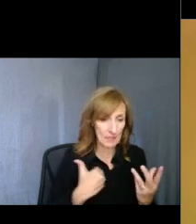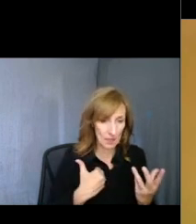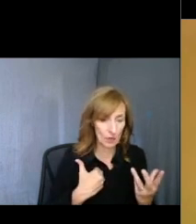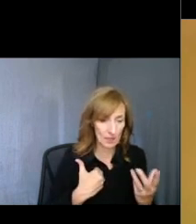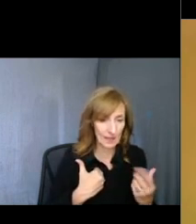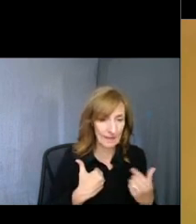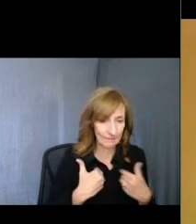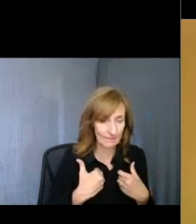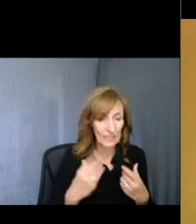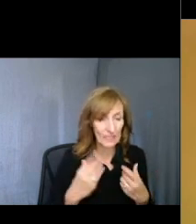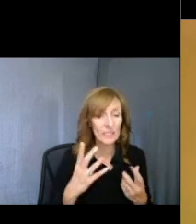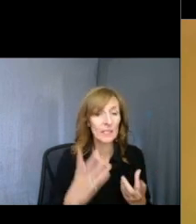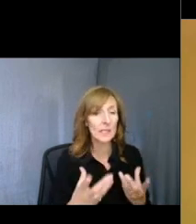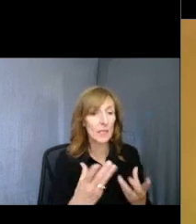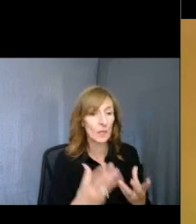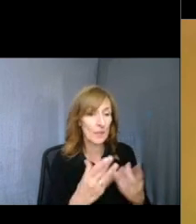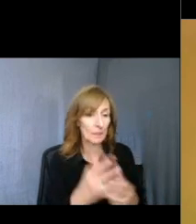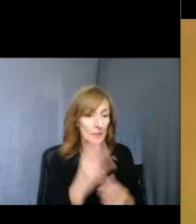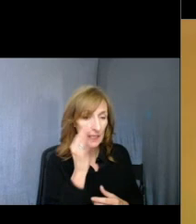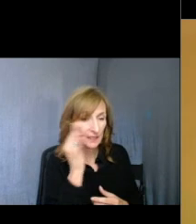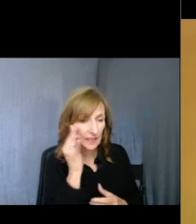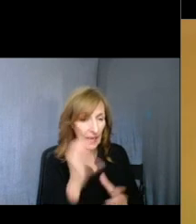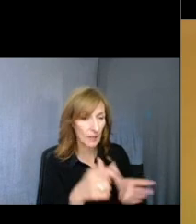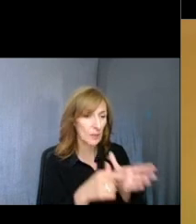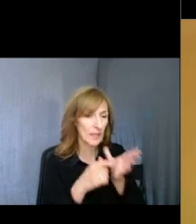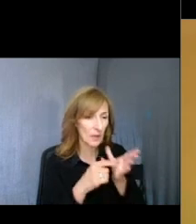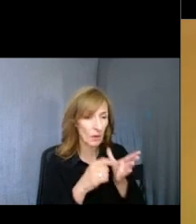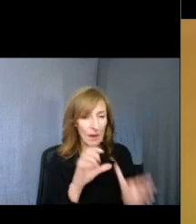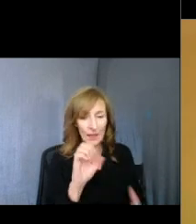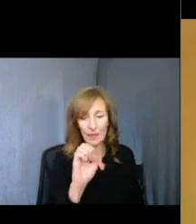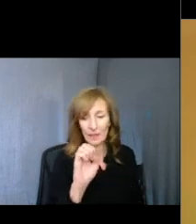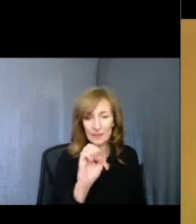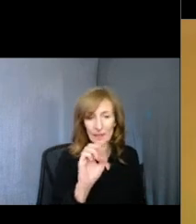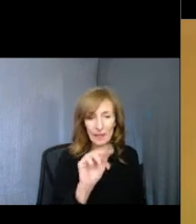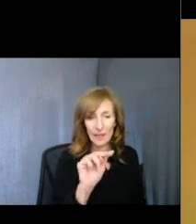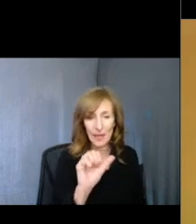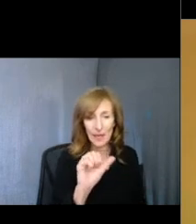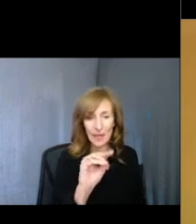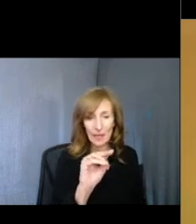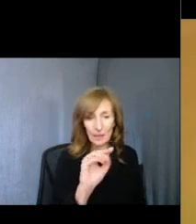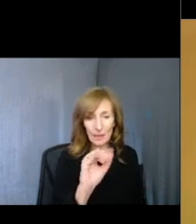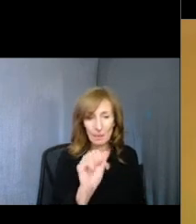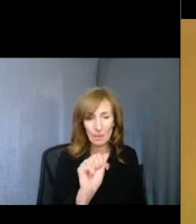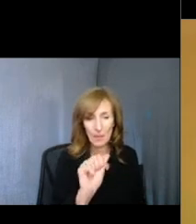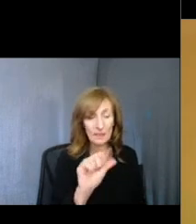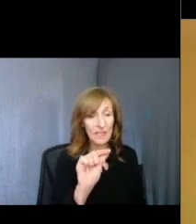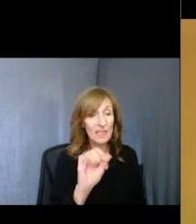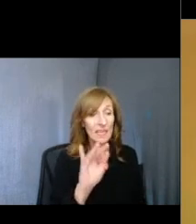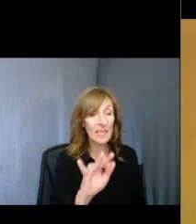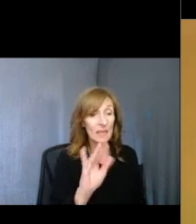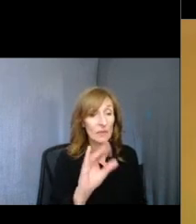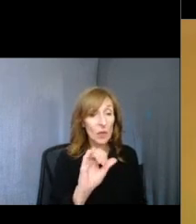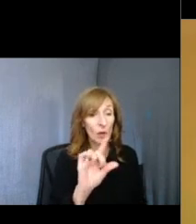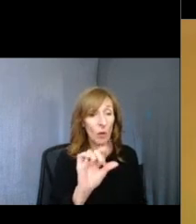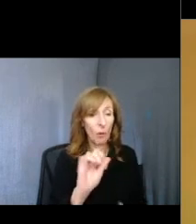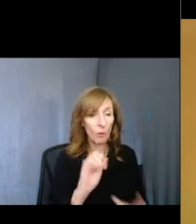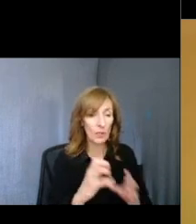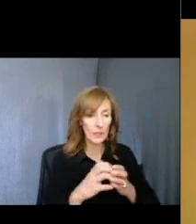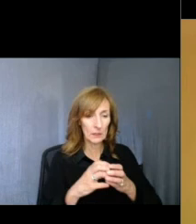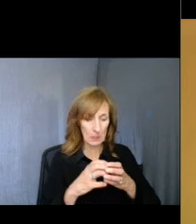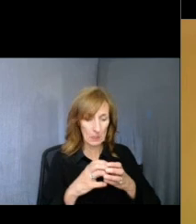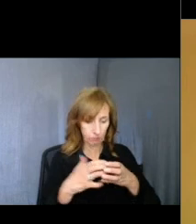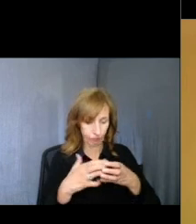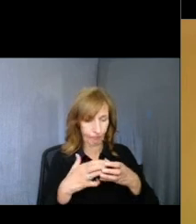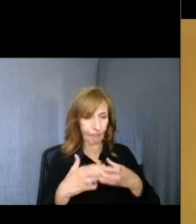requires some enemas. If the colon gets dilated for long periods of time, some of the nerve connections become stretched and